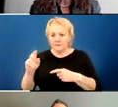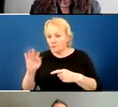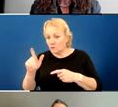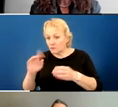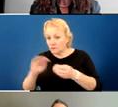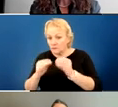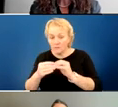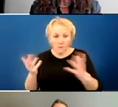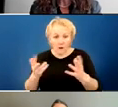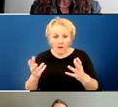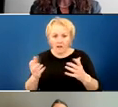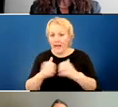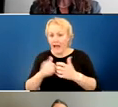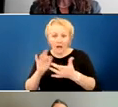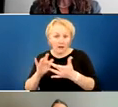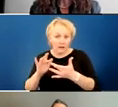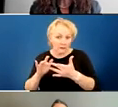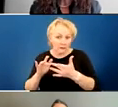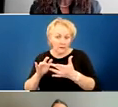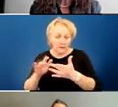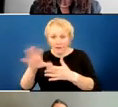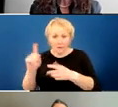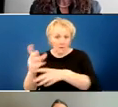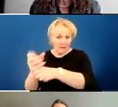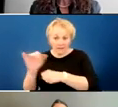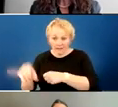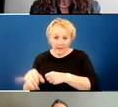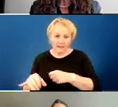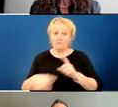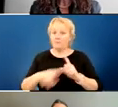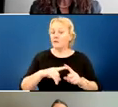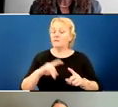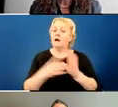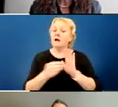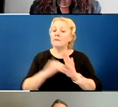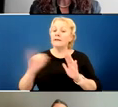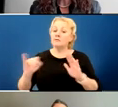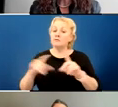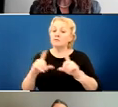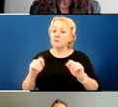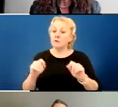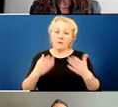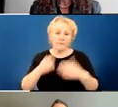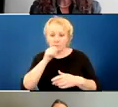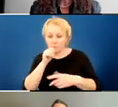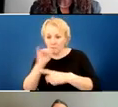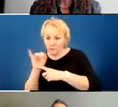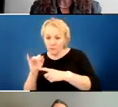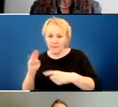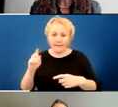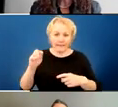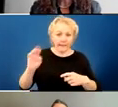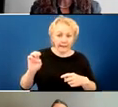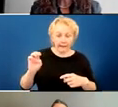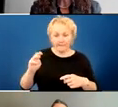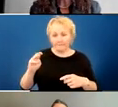the contact information of your DME provider, having your insurance cards, whether that's private insurance, Medicare, Medicaid,